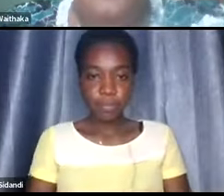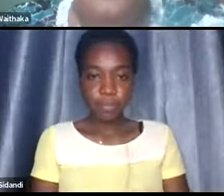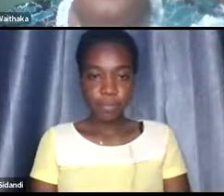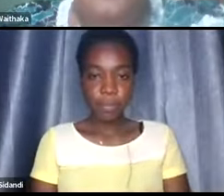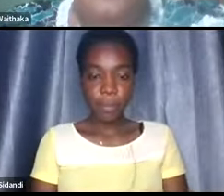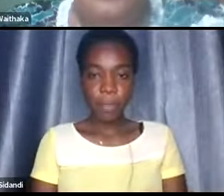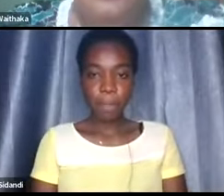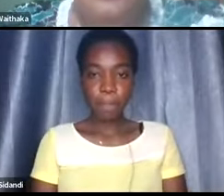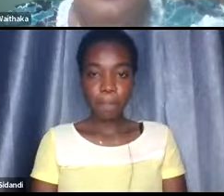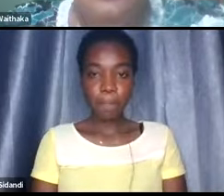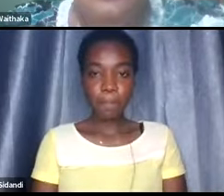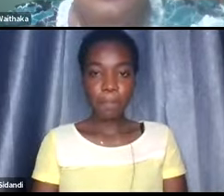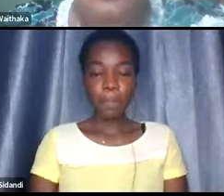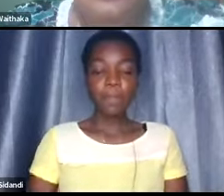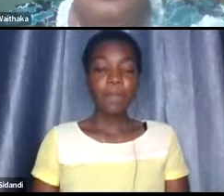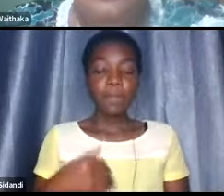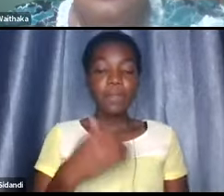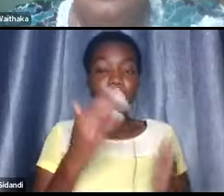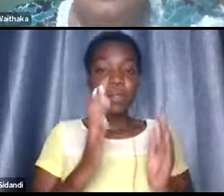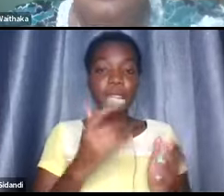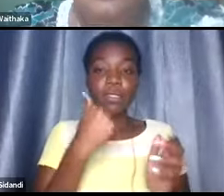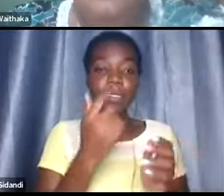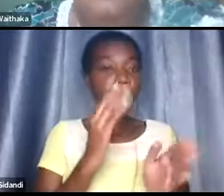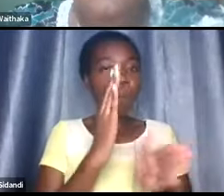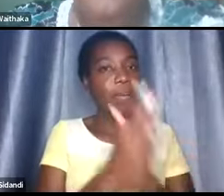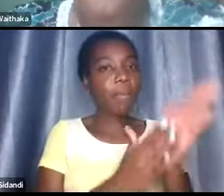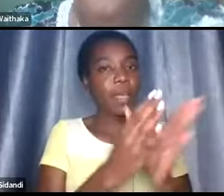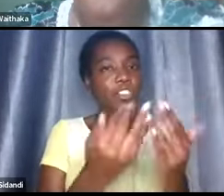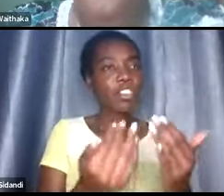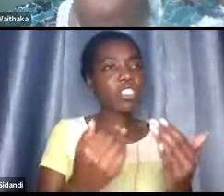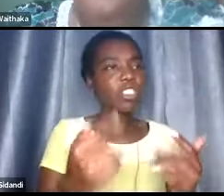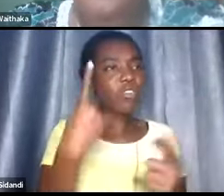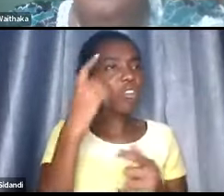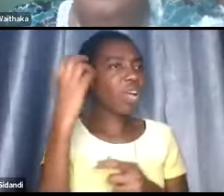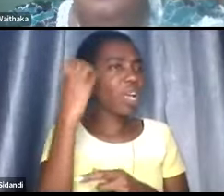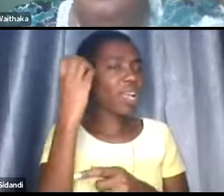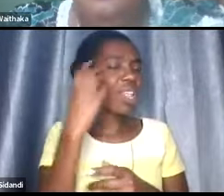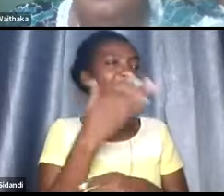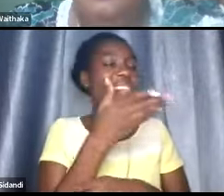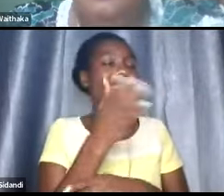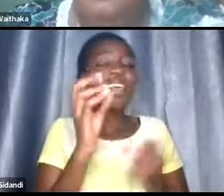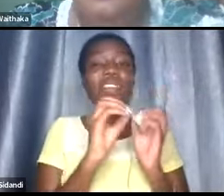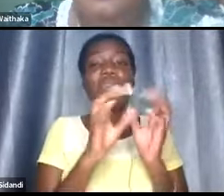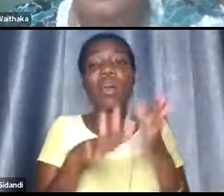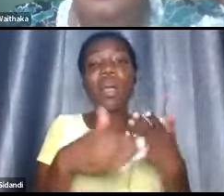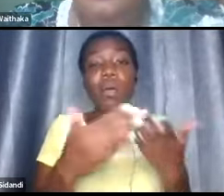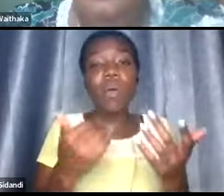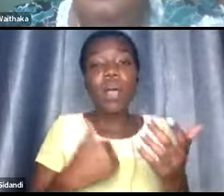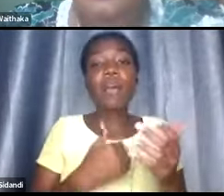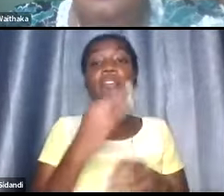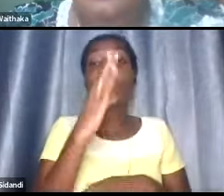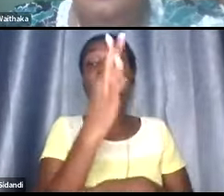There's somebody who's saying, how can we prepare our children for careers that do not exist? Are there any future-proof skills that can be developed to